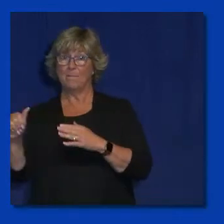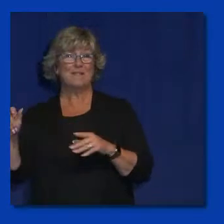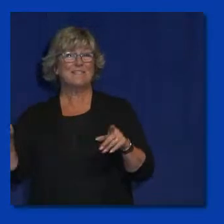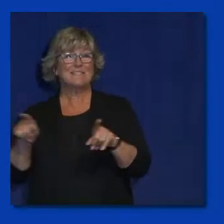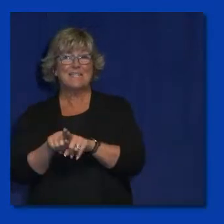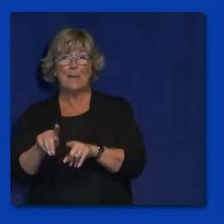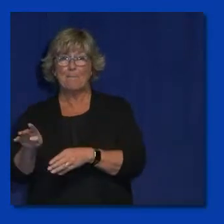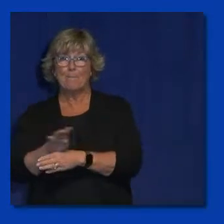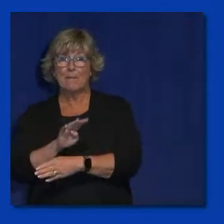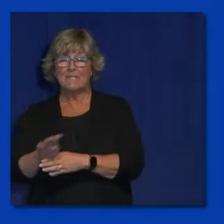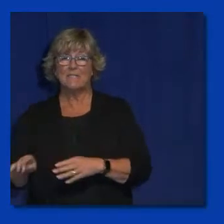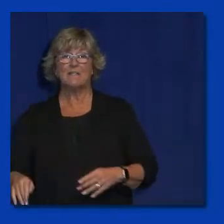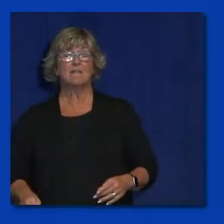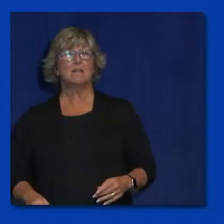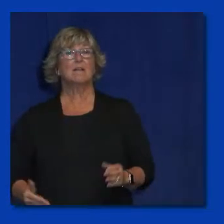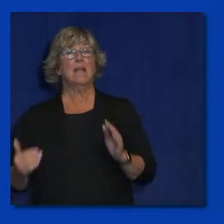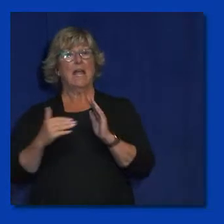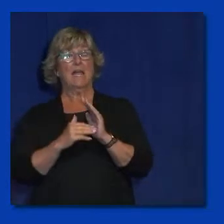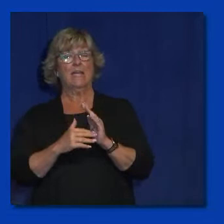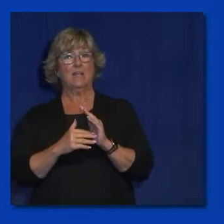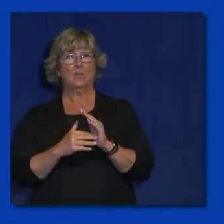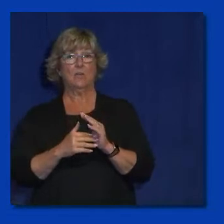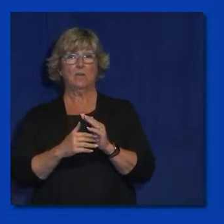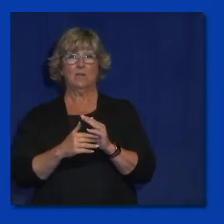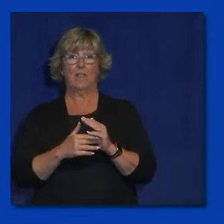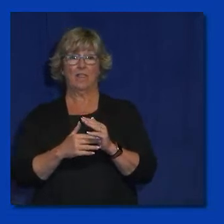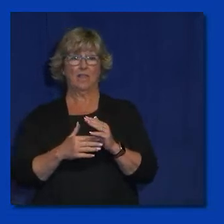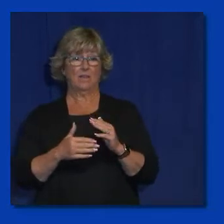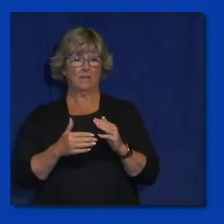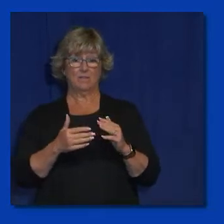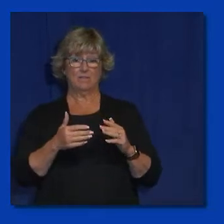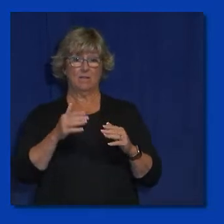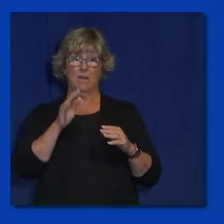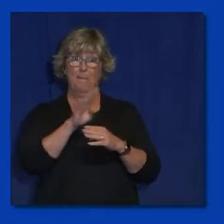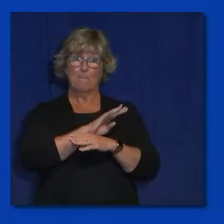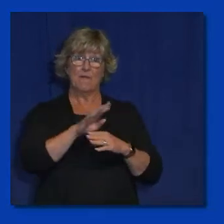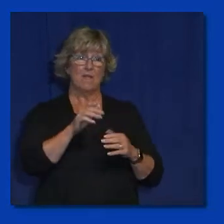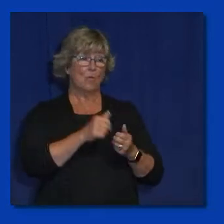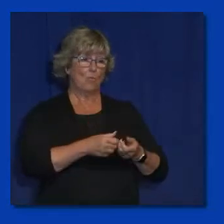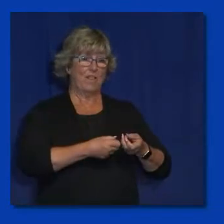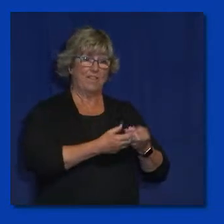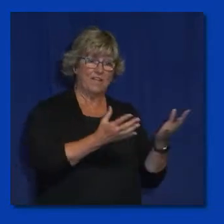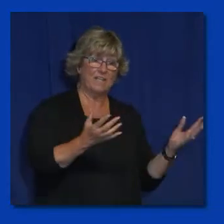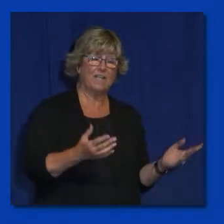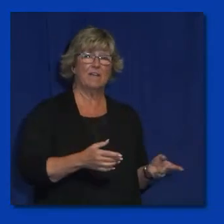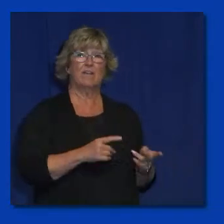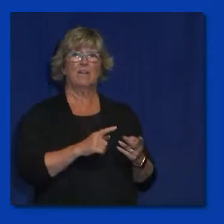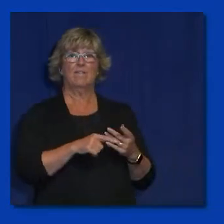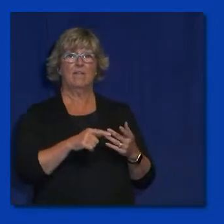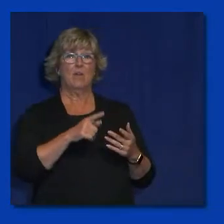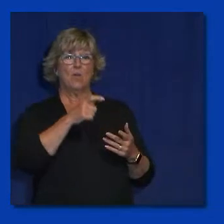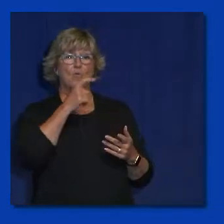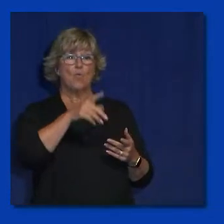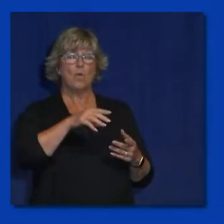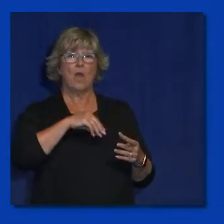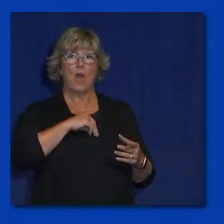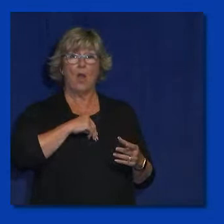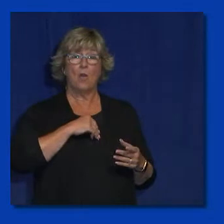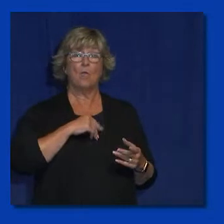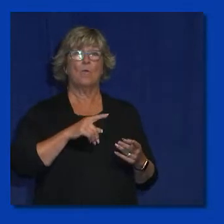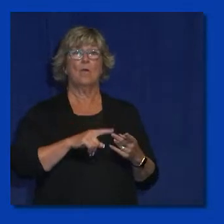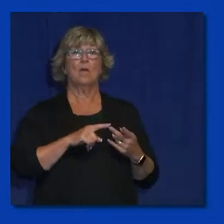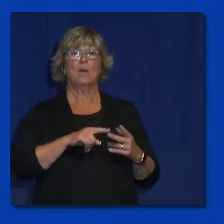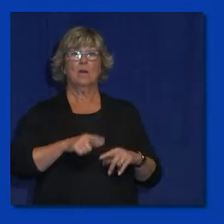businesses. Again, to the extent there's an overlay with businesses with delivery, a lot of sole proprietorships, the diesel